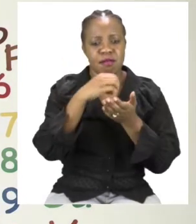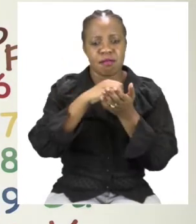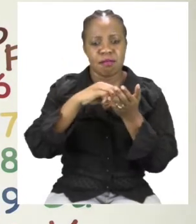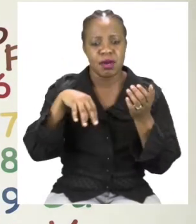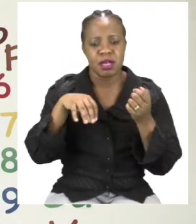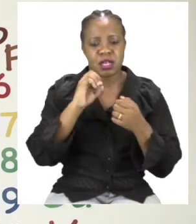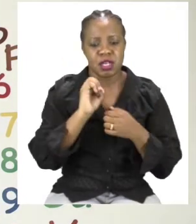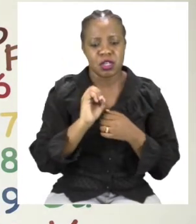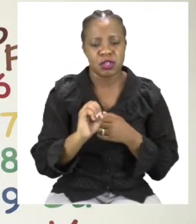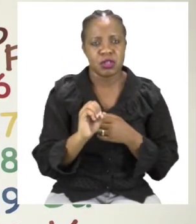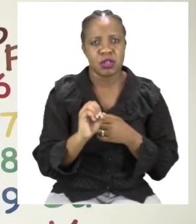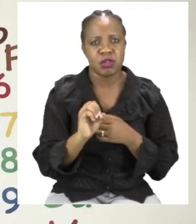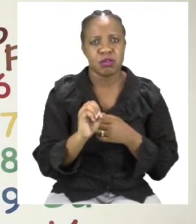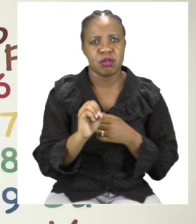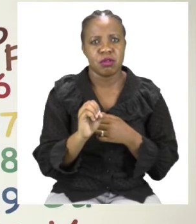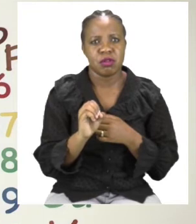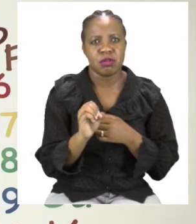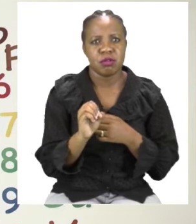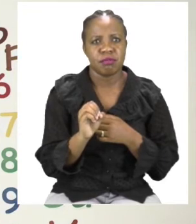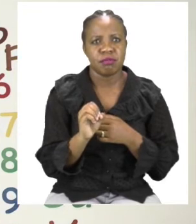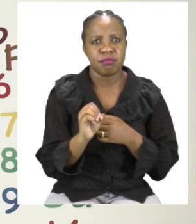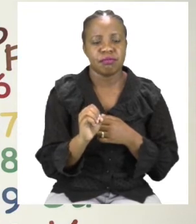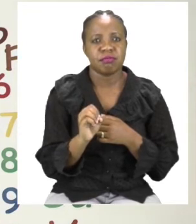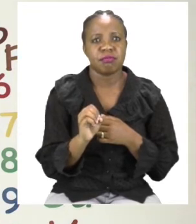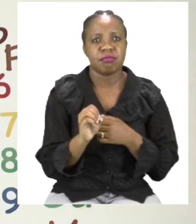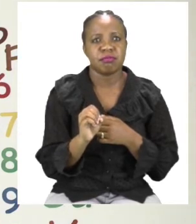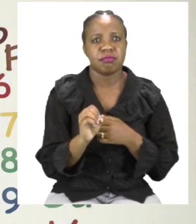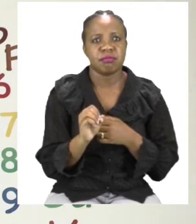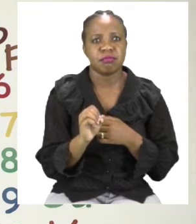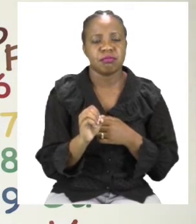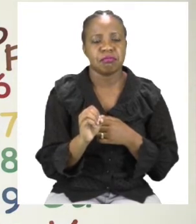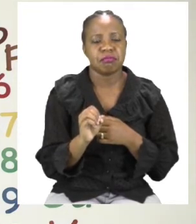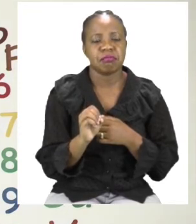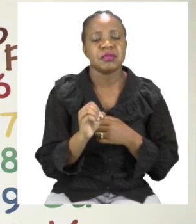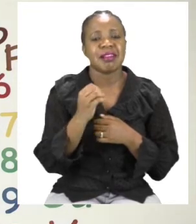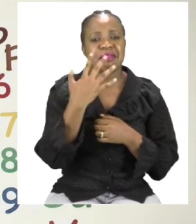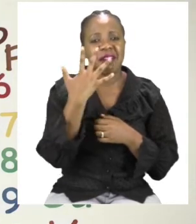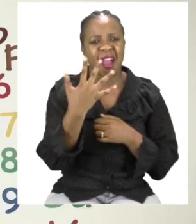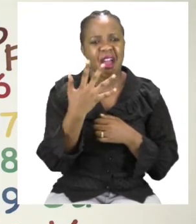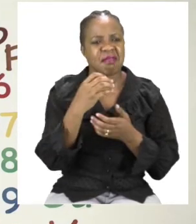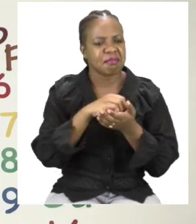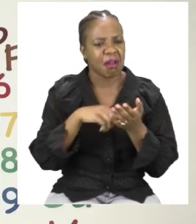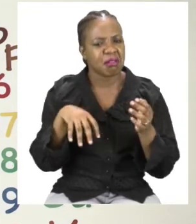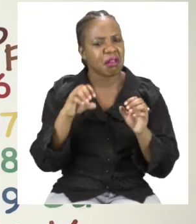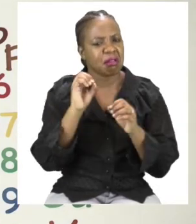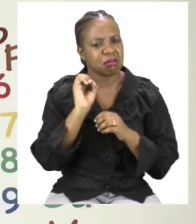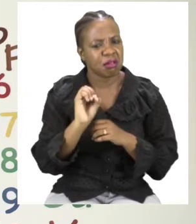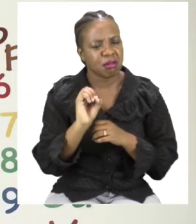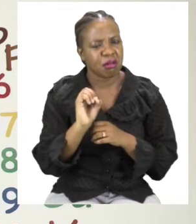say 5 minus 0, we have 5 and then we don't take away anything. We